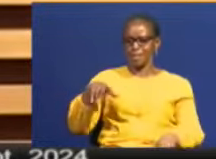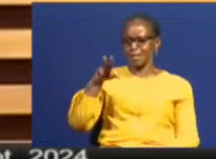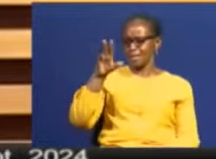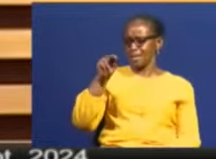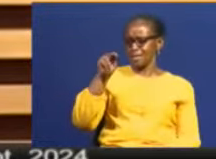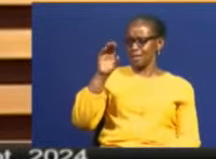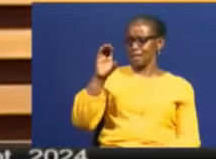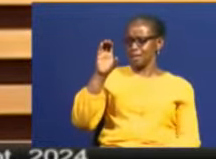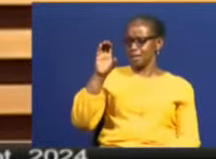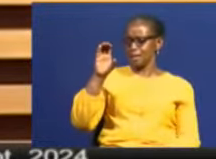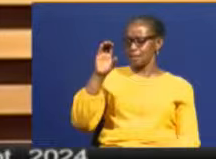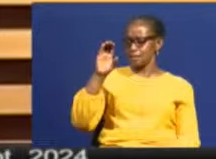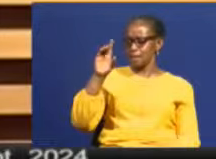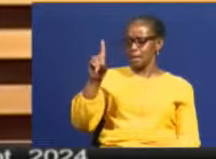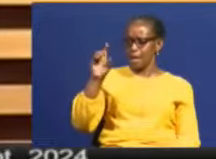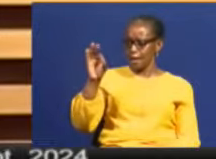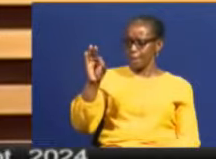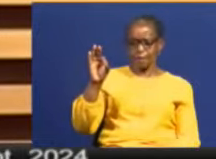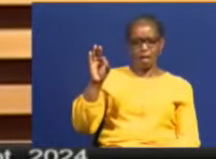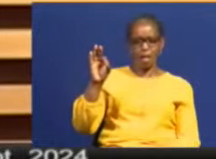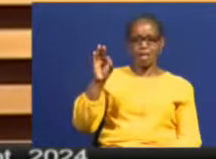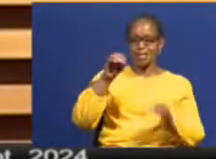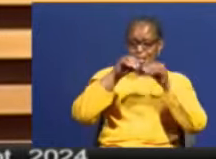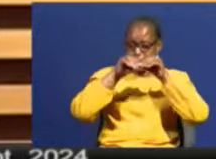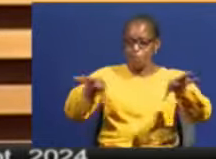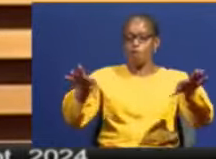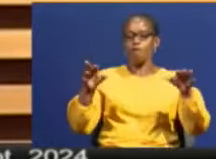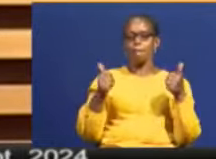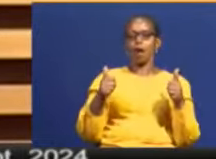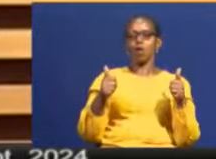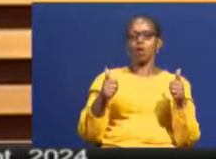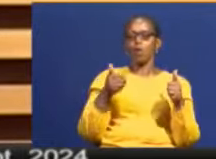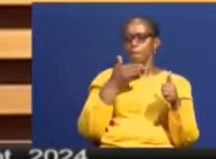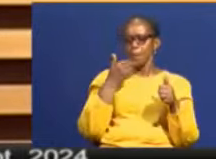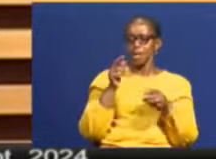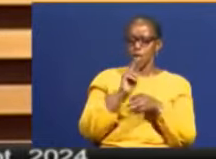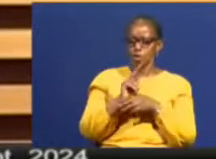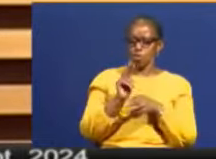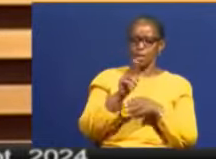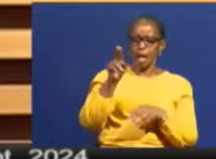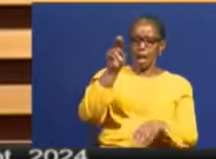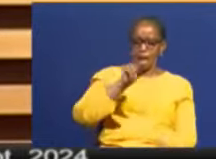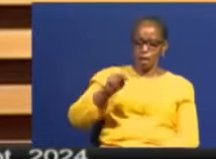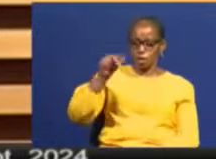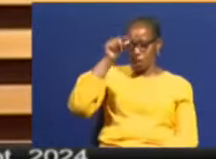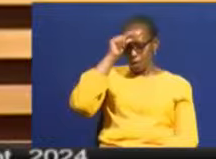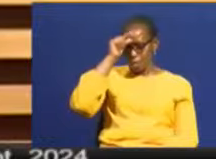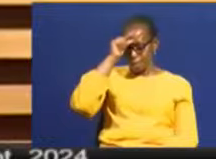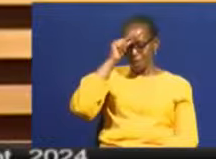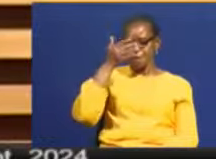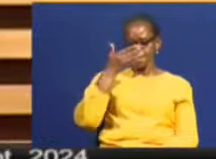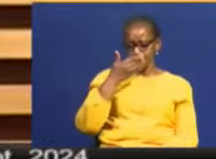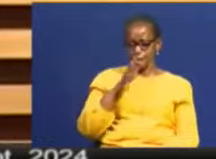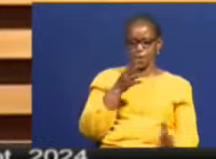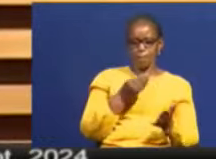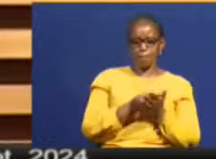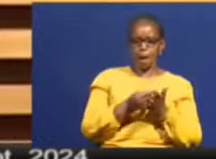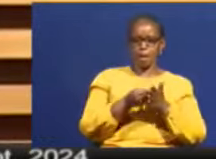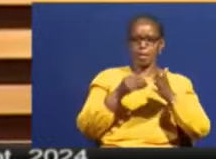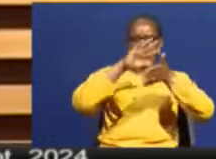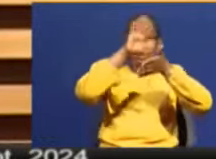devolved fund. In fact, the word that she should be using is that national government has decentralized the monies from